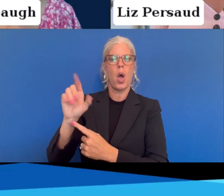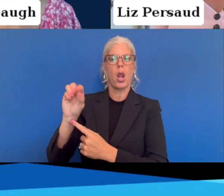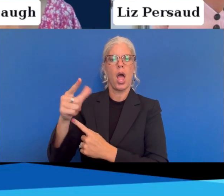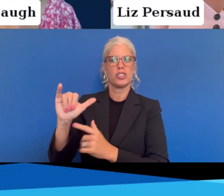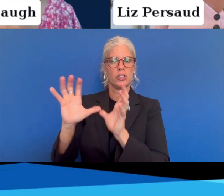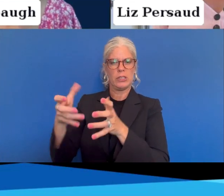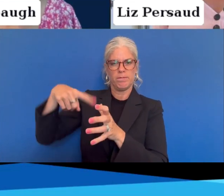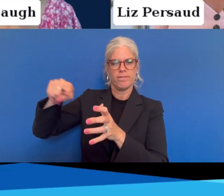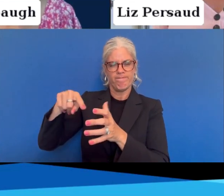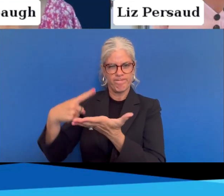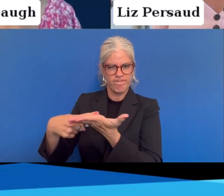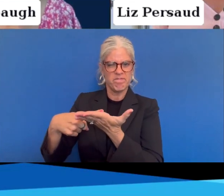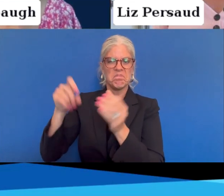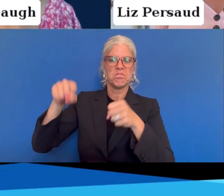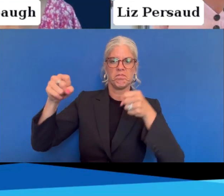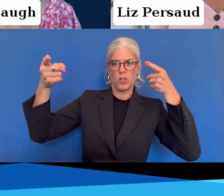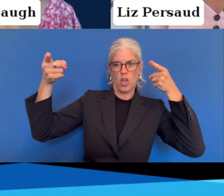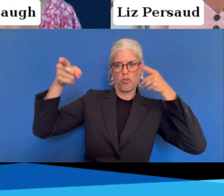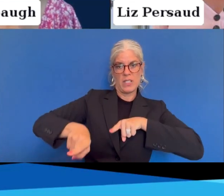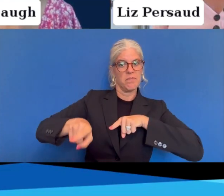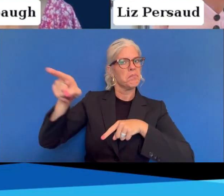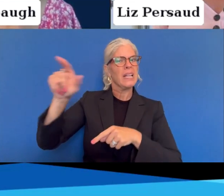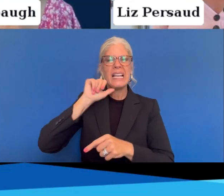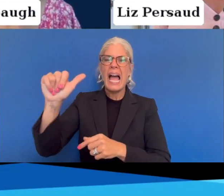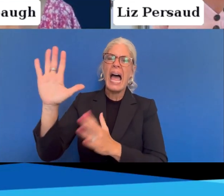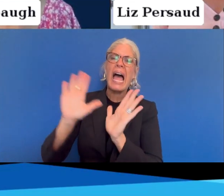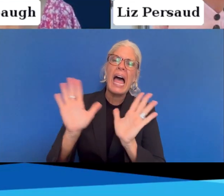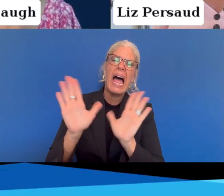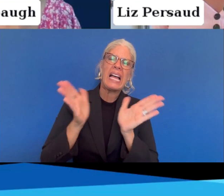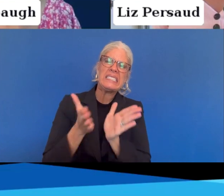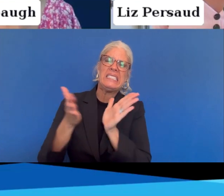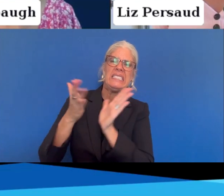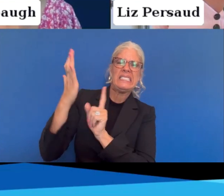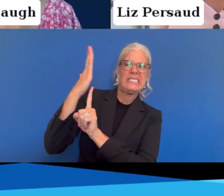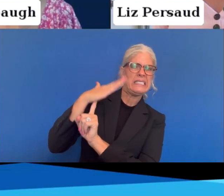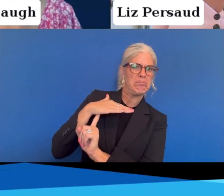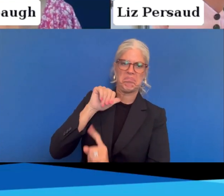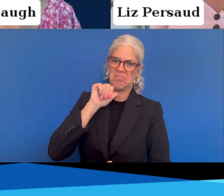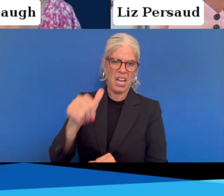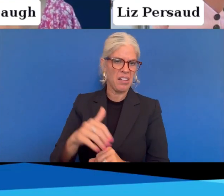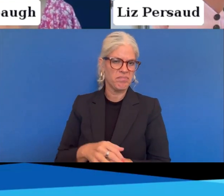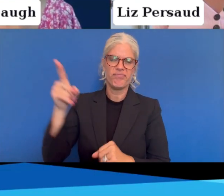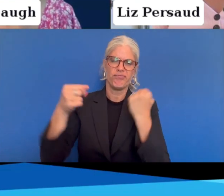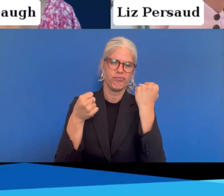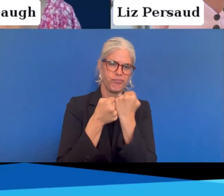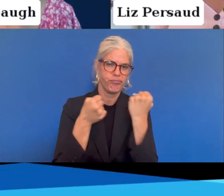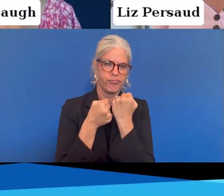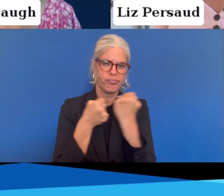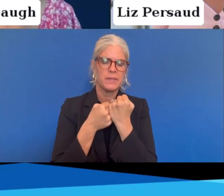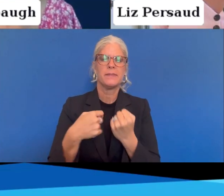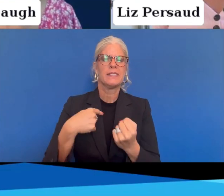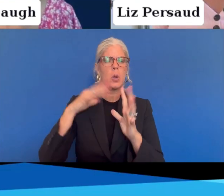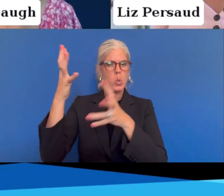team agreed with me and that they didn't fight me on it, and they were very supportive. I was able to wait a little bit,